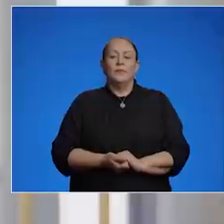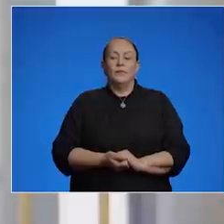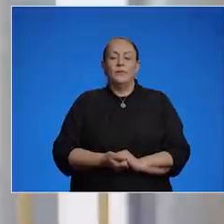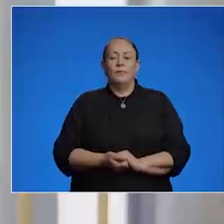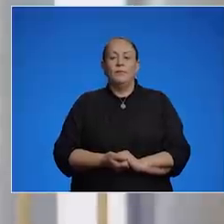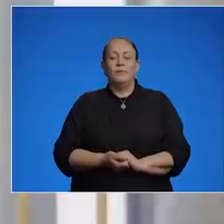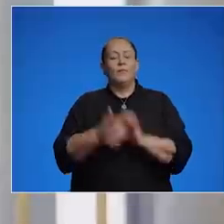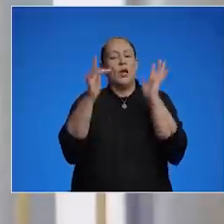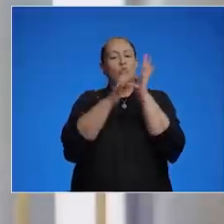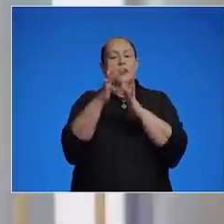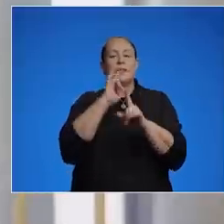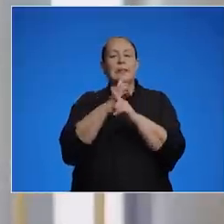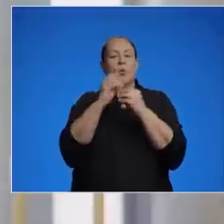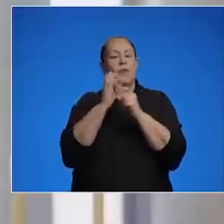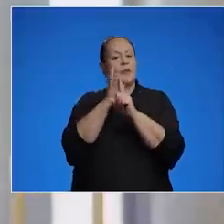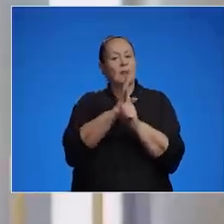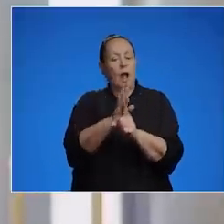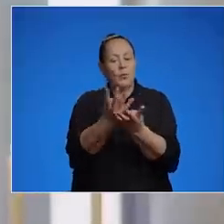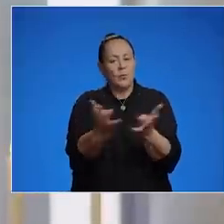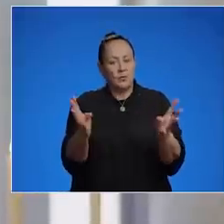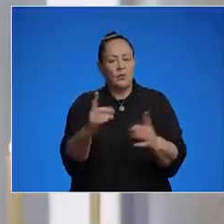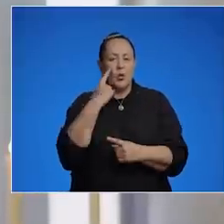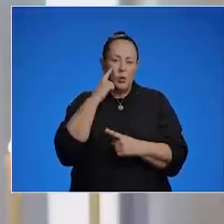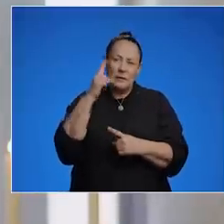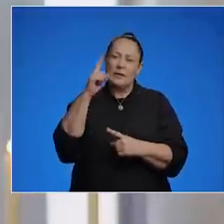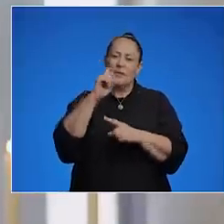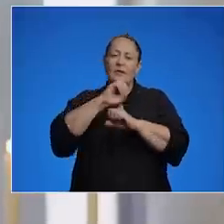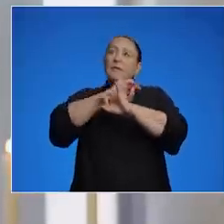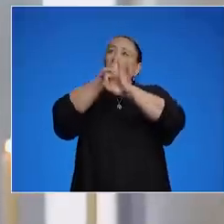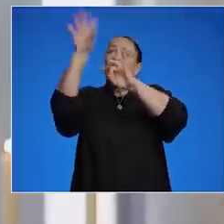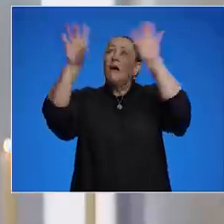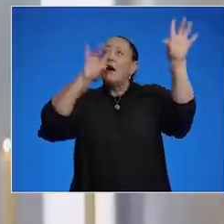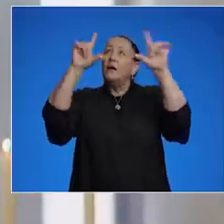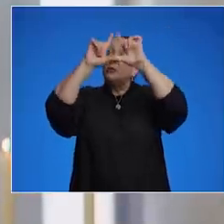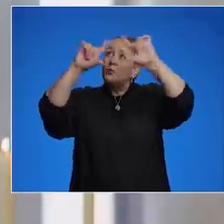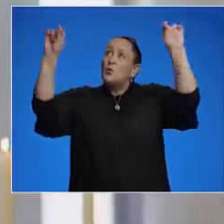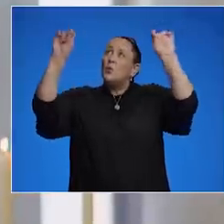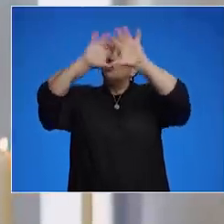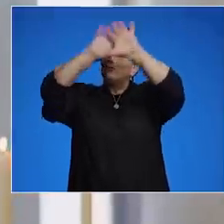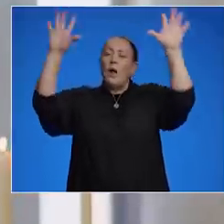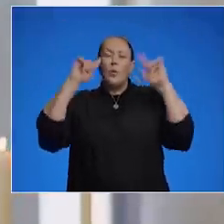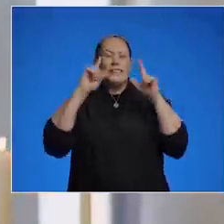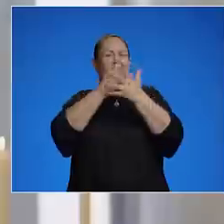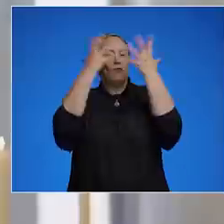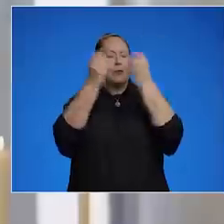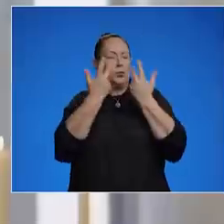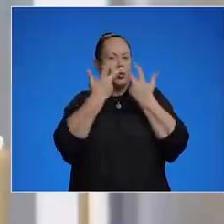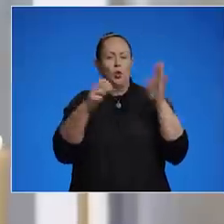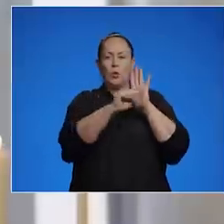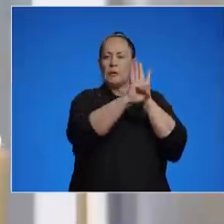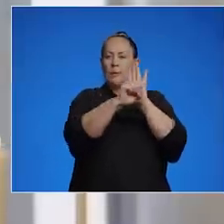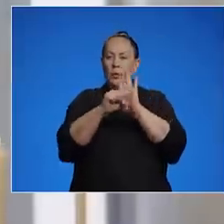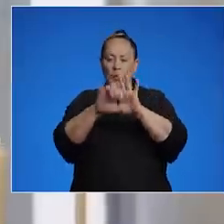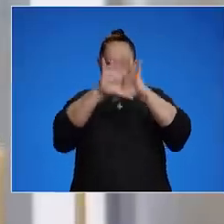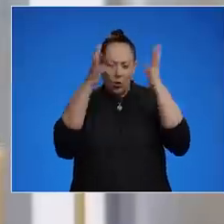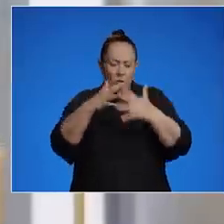Jesus said to his disciples, There will be signs in the sun and moon and stars. On earth nations in